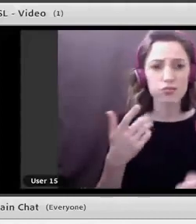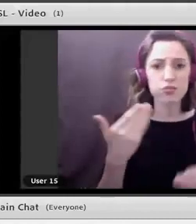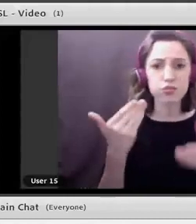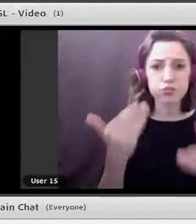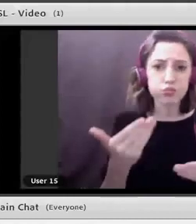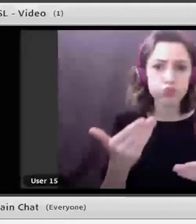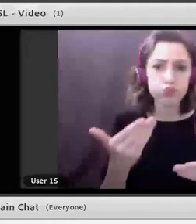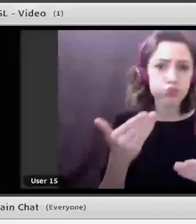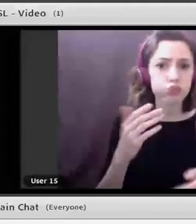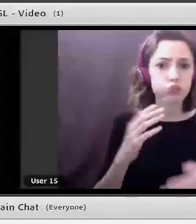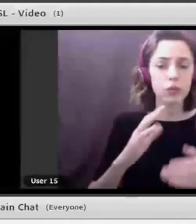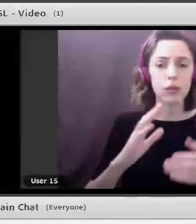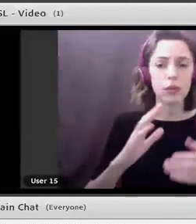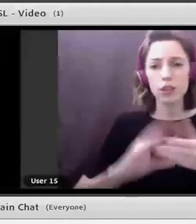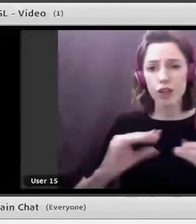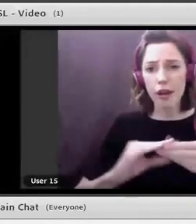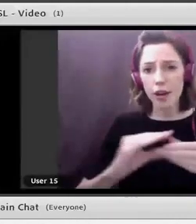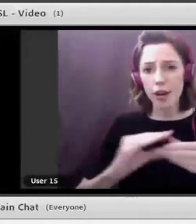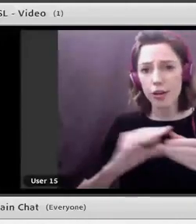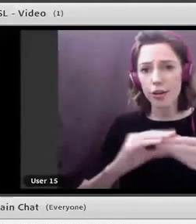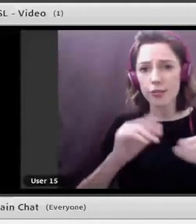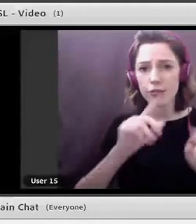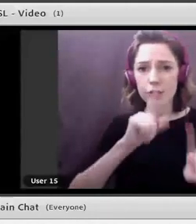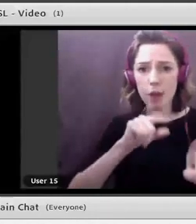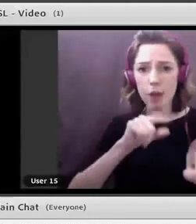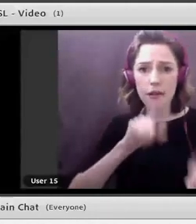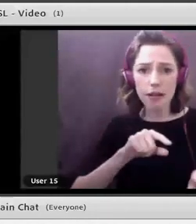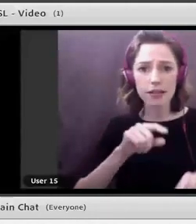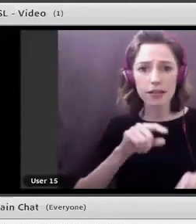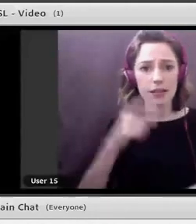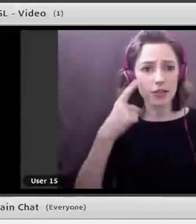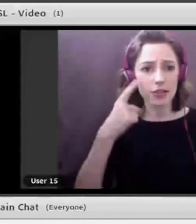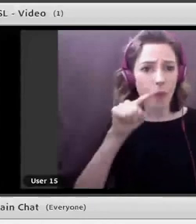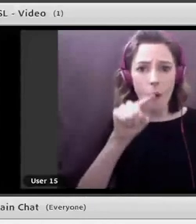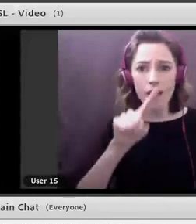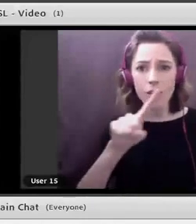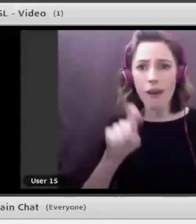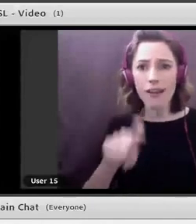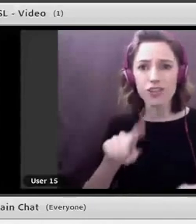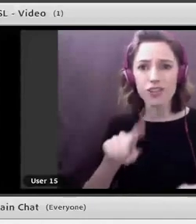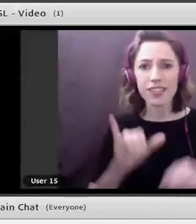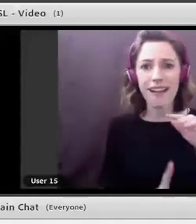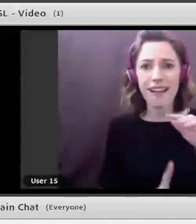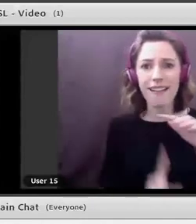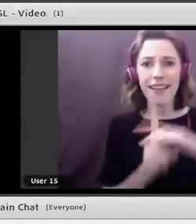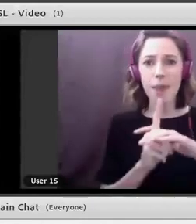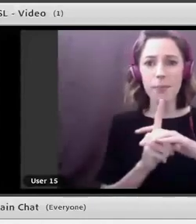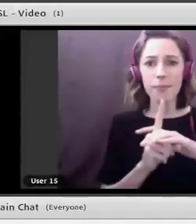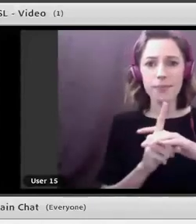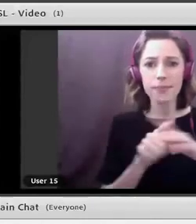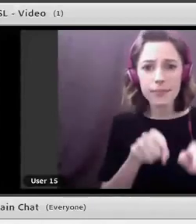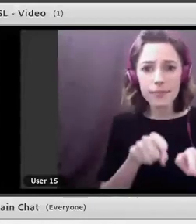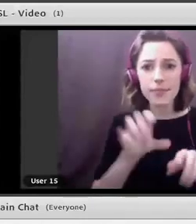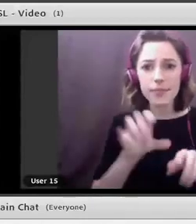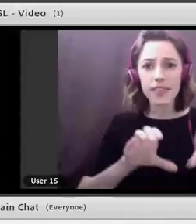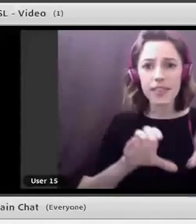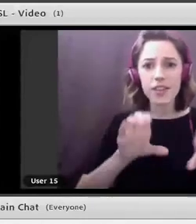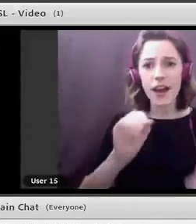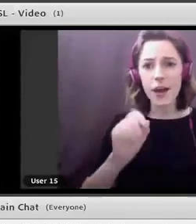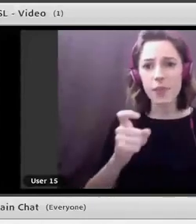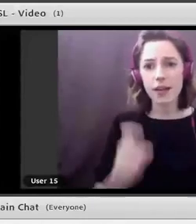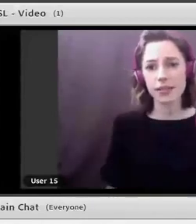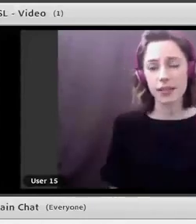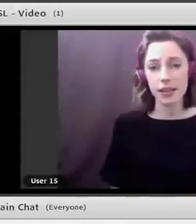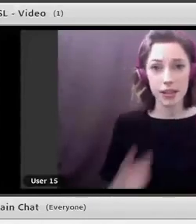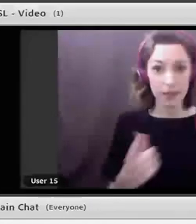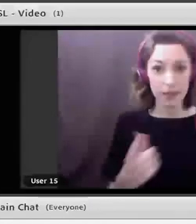willing. So I see a few things shared that people were asking about. If you'd be willing to come off